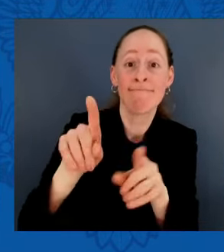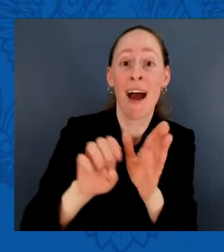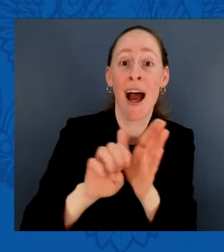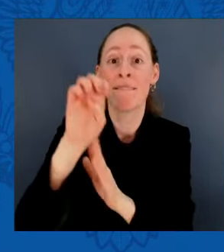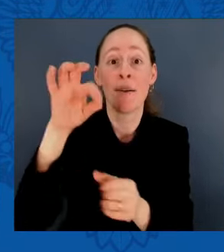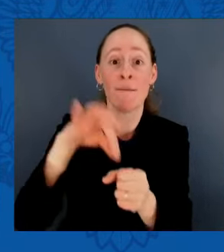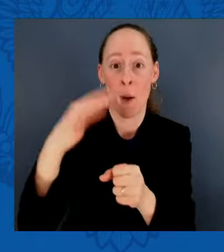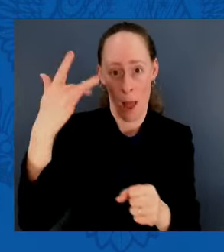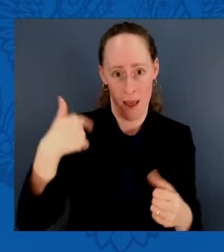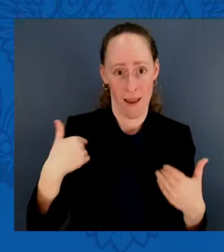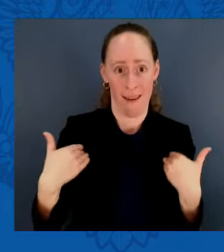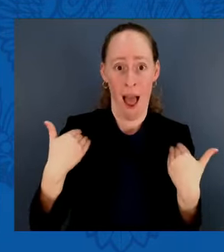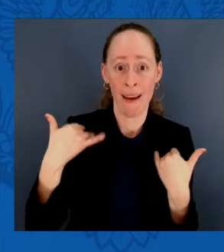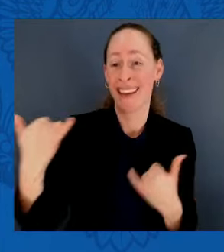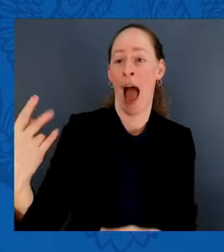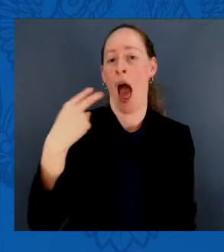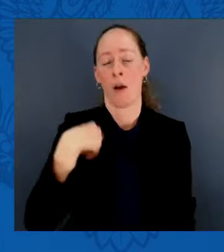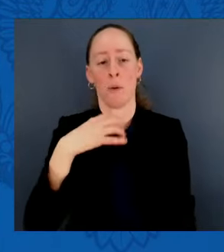Whether young or old,